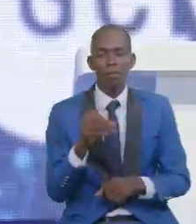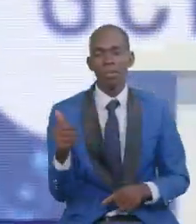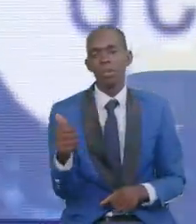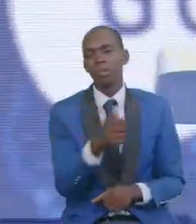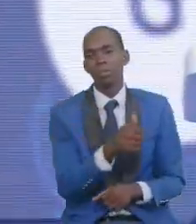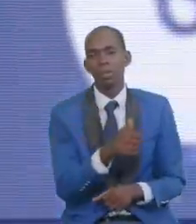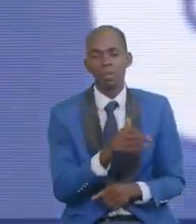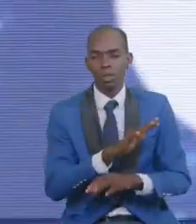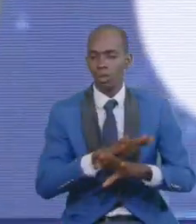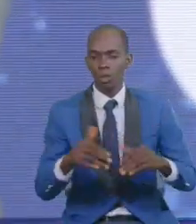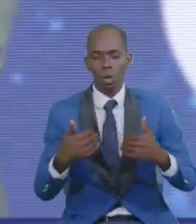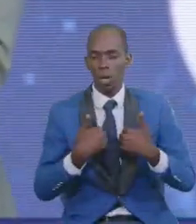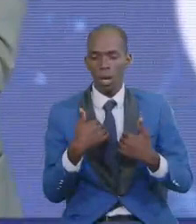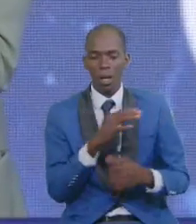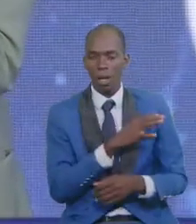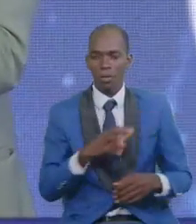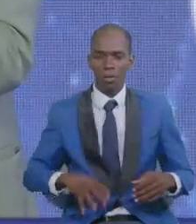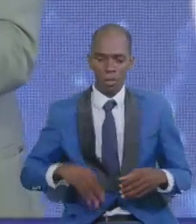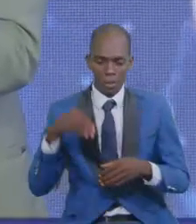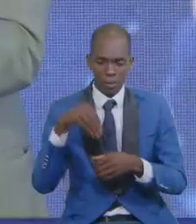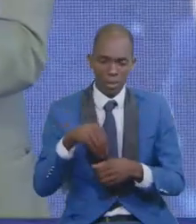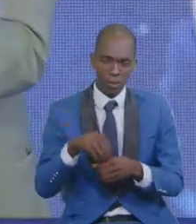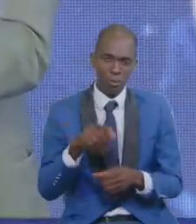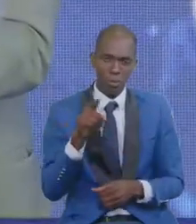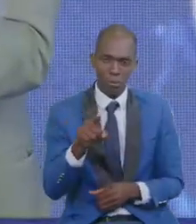don't have Christ living inside you,